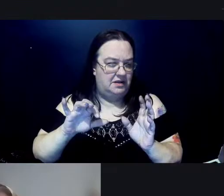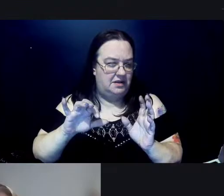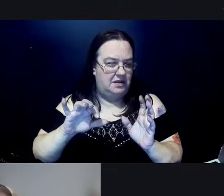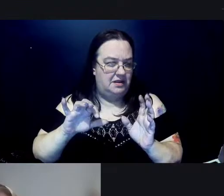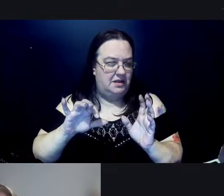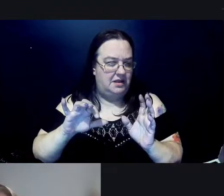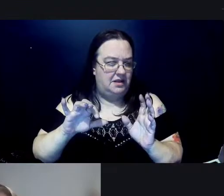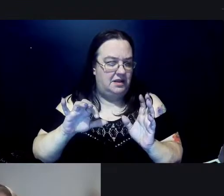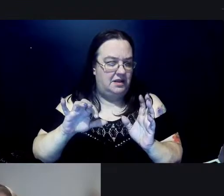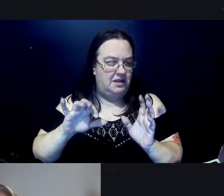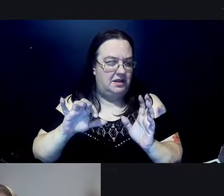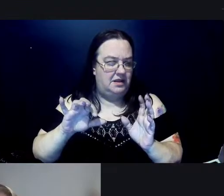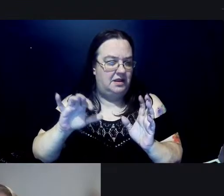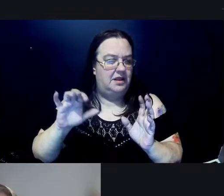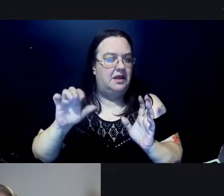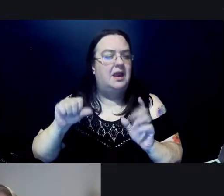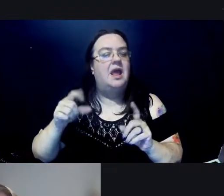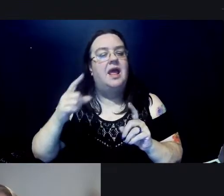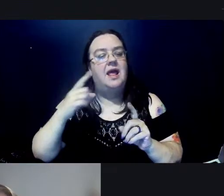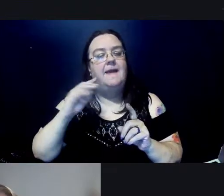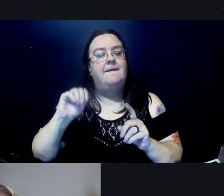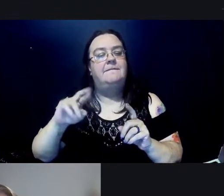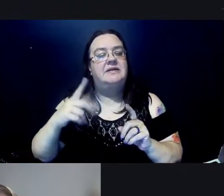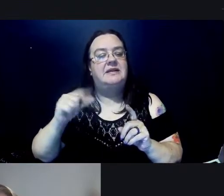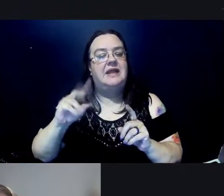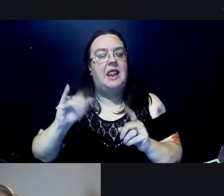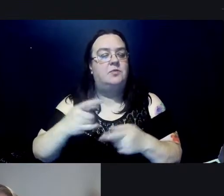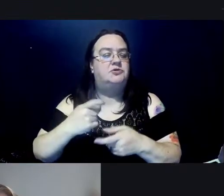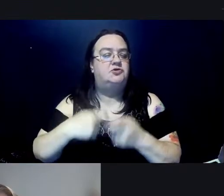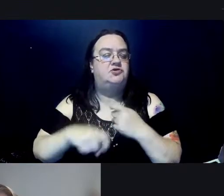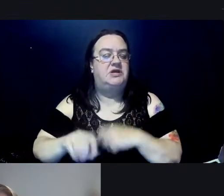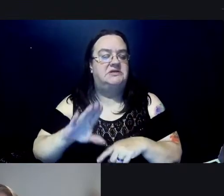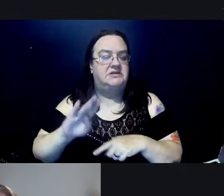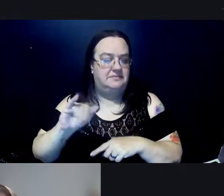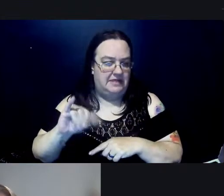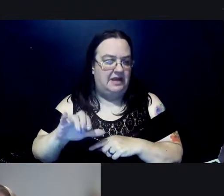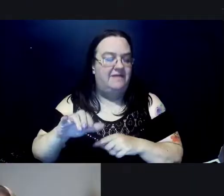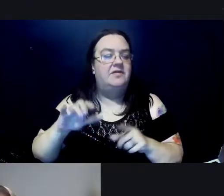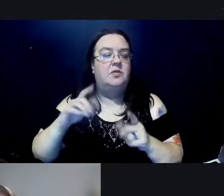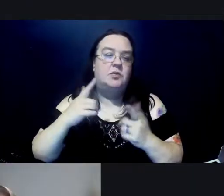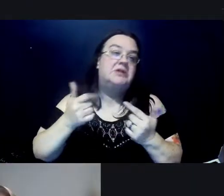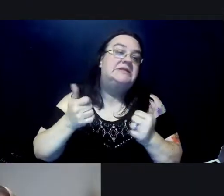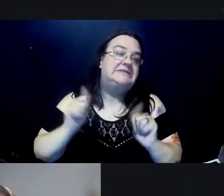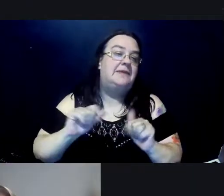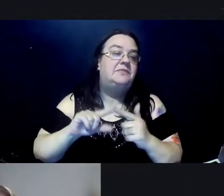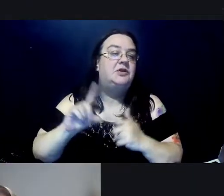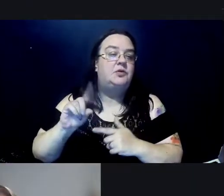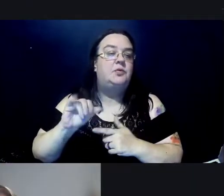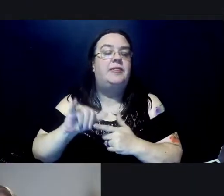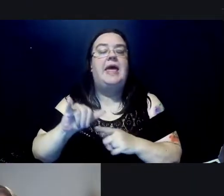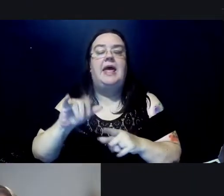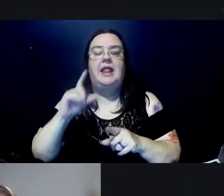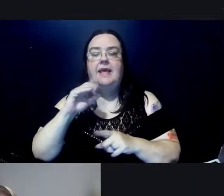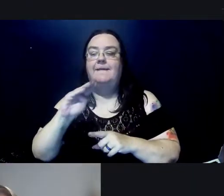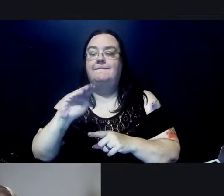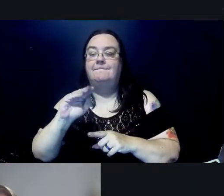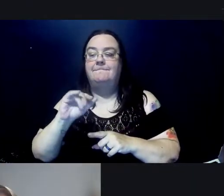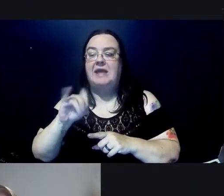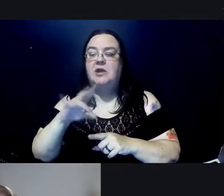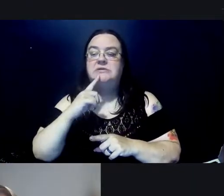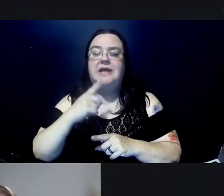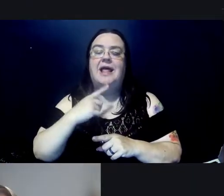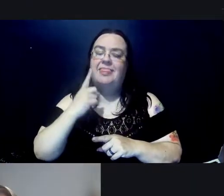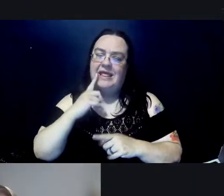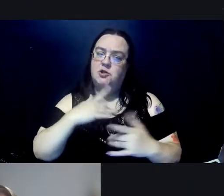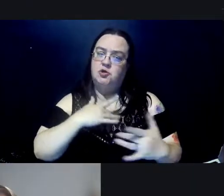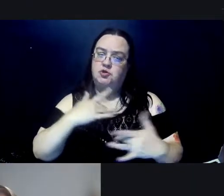Yeah, so I think the implication, Mr. Galloway is going to change his microphone. Okay. Attempt, but I think there's a concern.